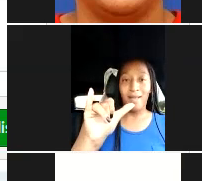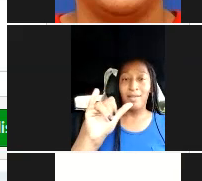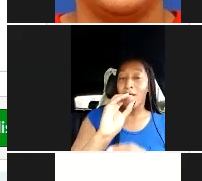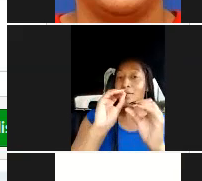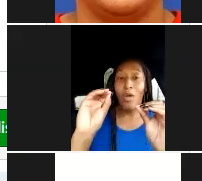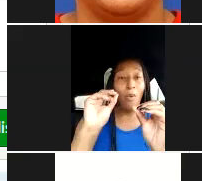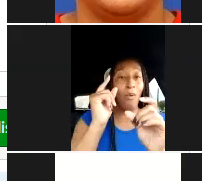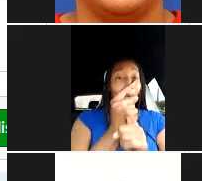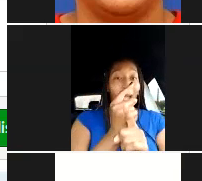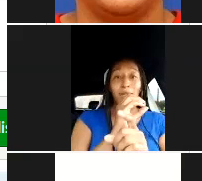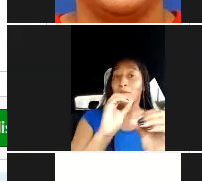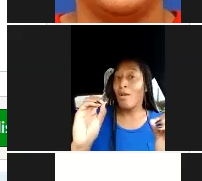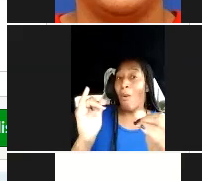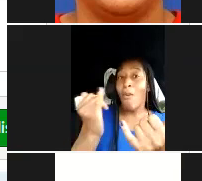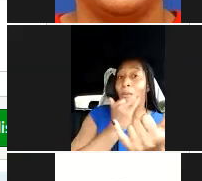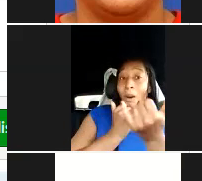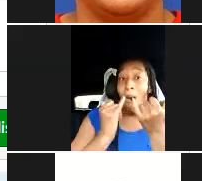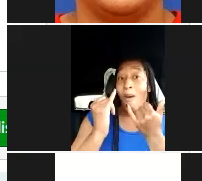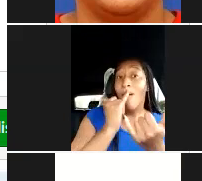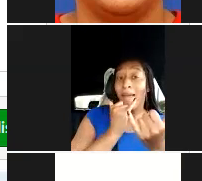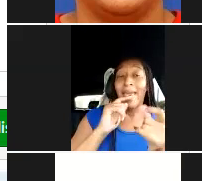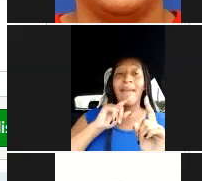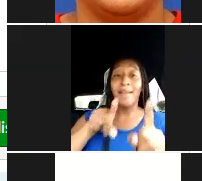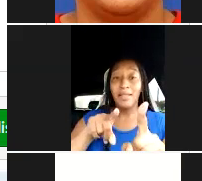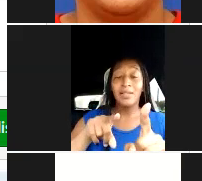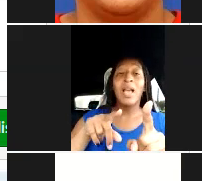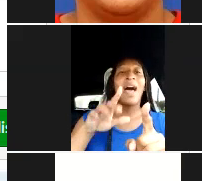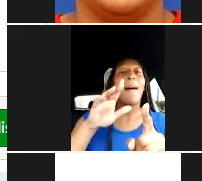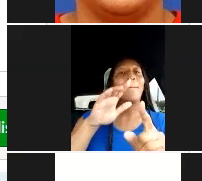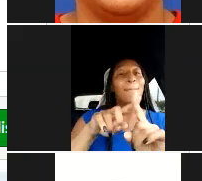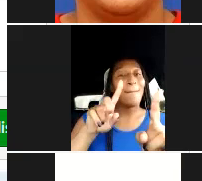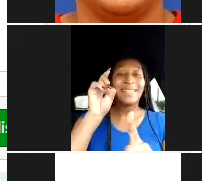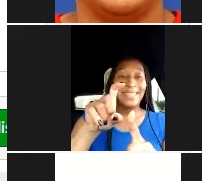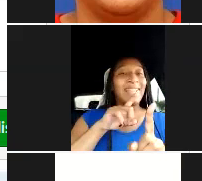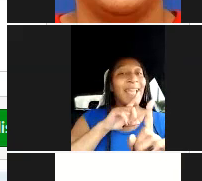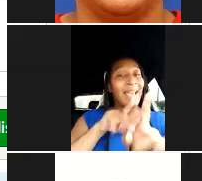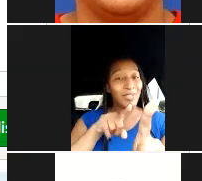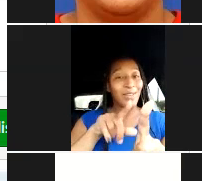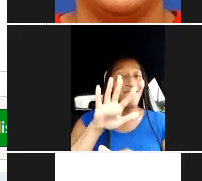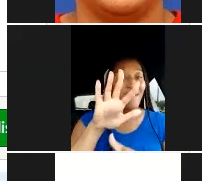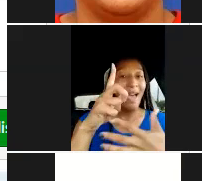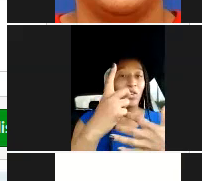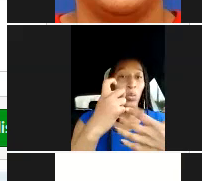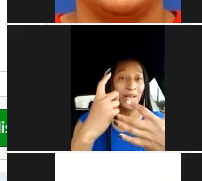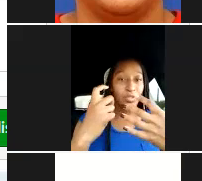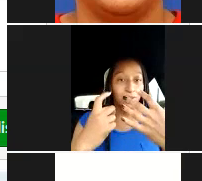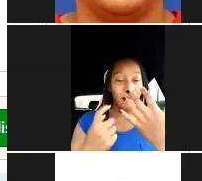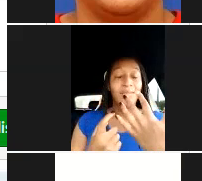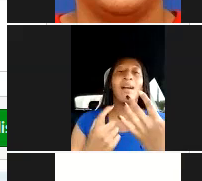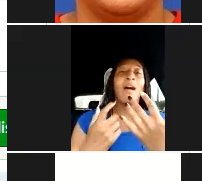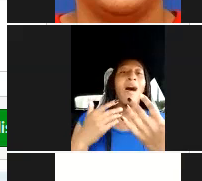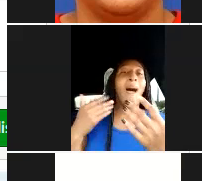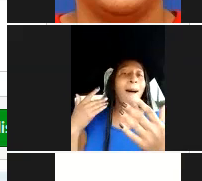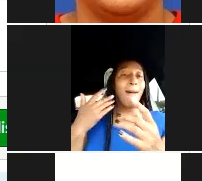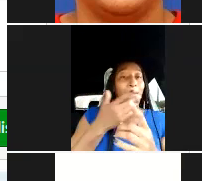5 questions in an email to me by next Thursday, 11:59 p.m. Please do not post your